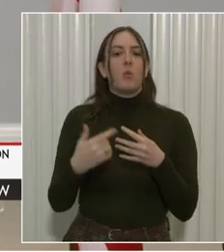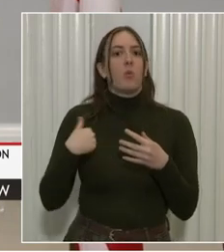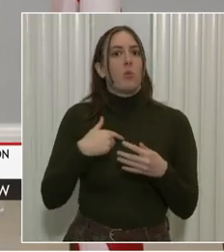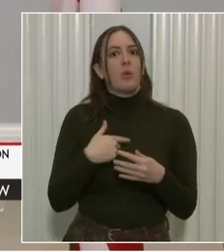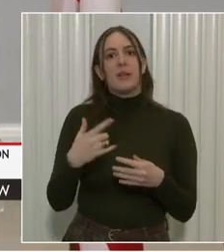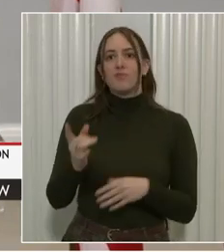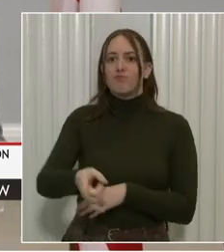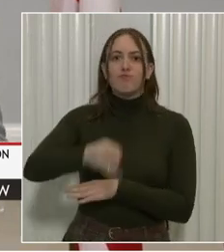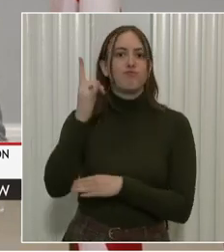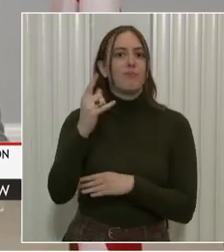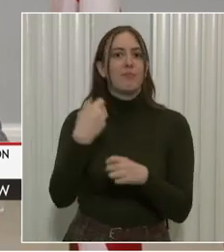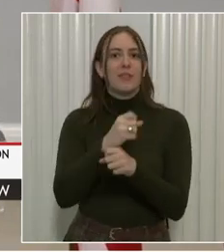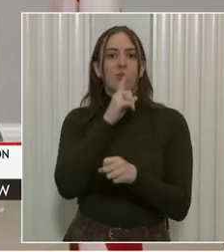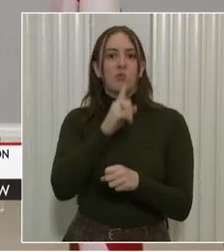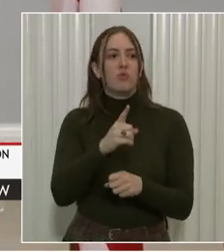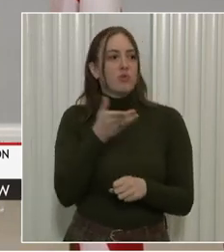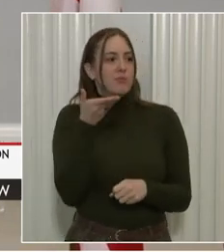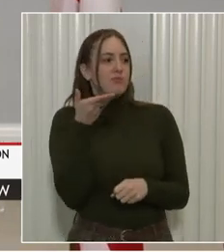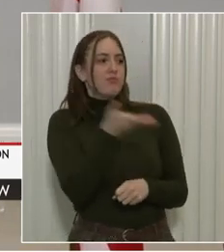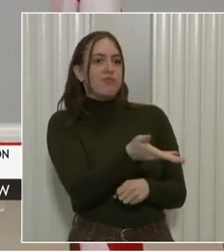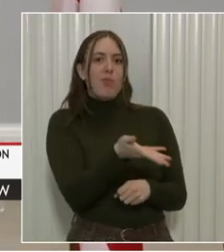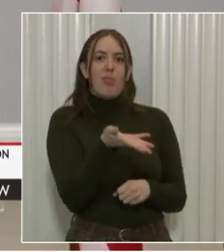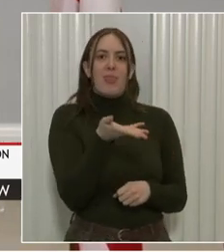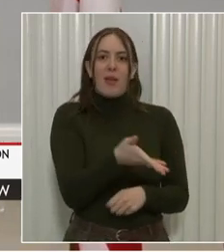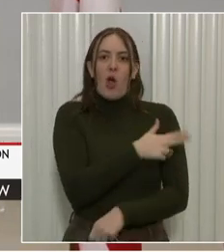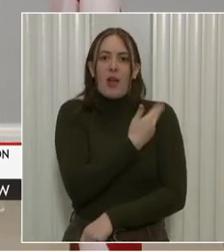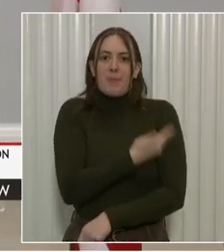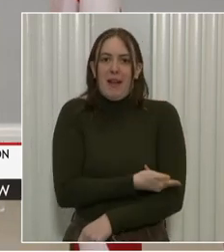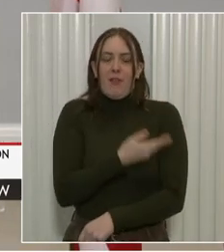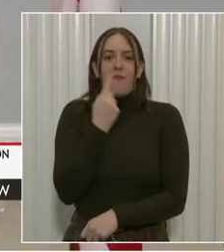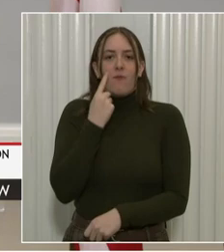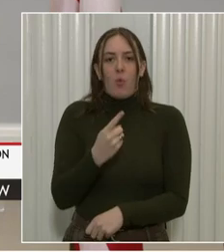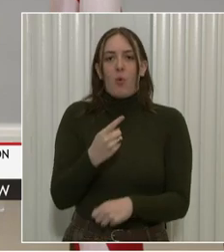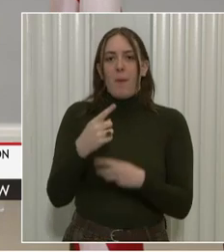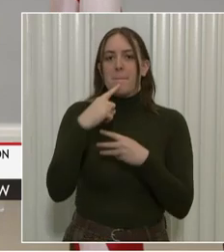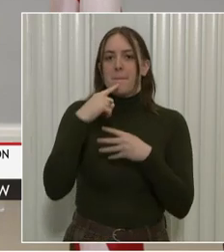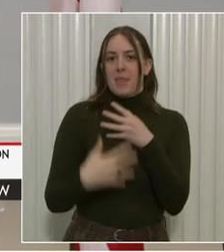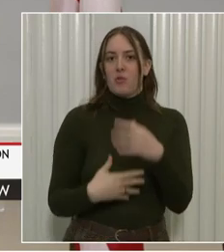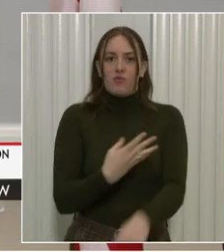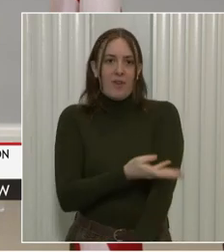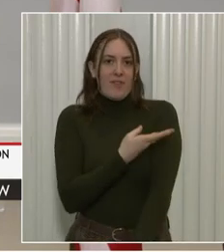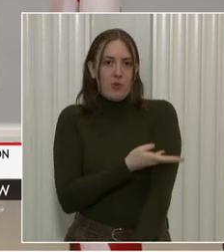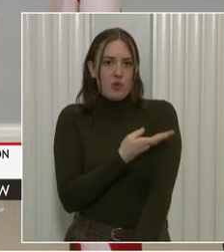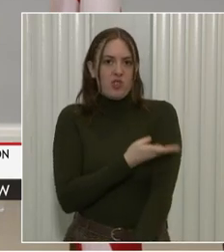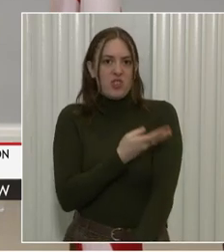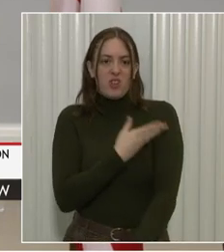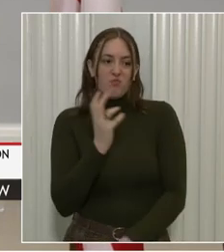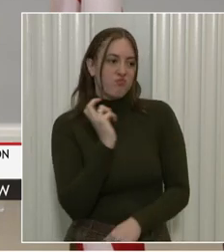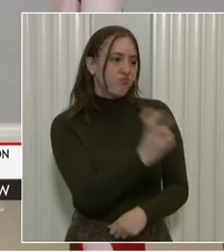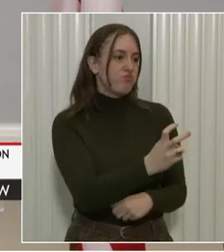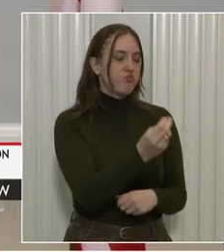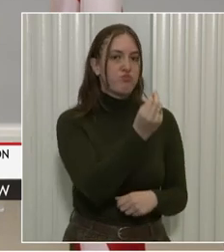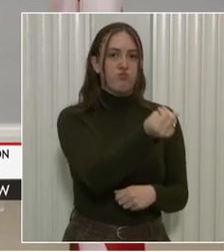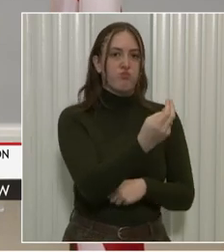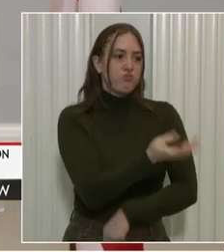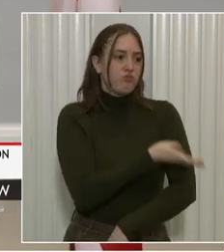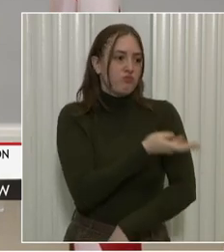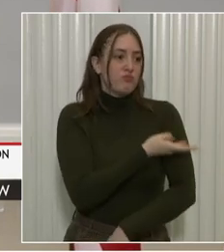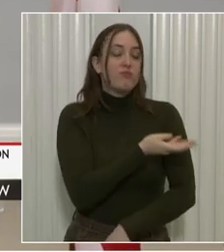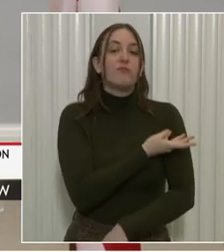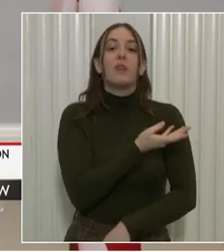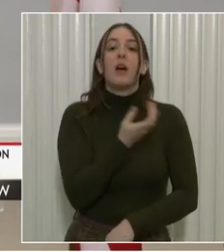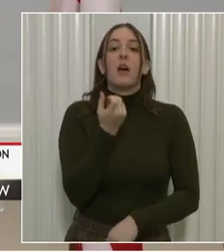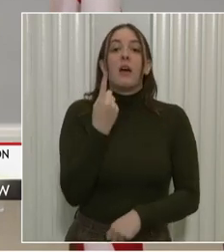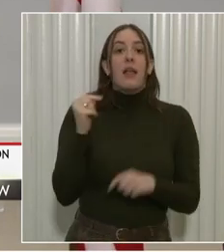to a hospital for a blood transfusion. And this new program will allow our paramedics to deliver blood